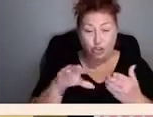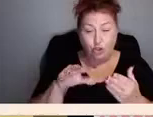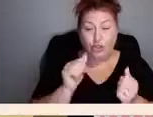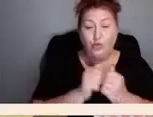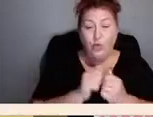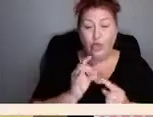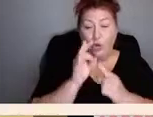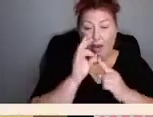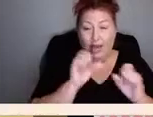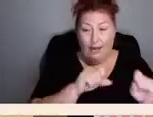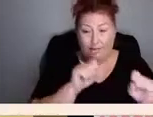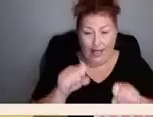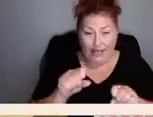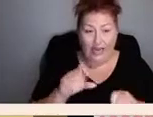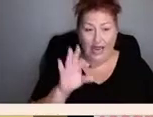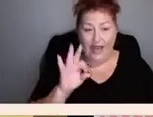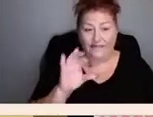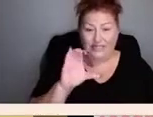Unique Abilities,